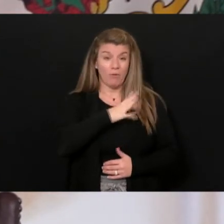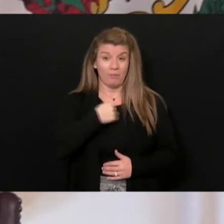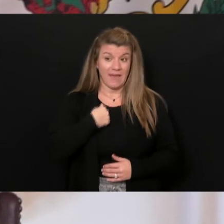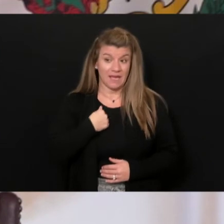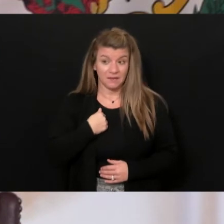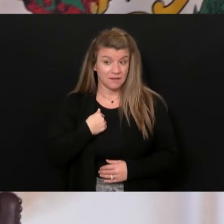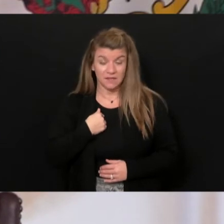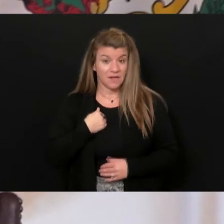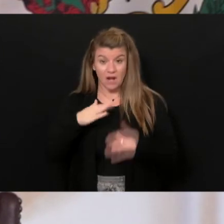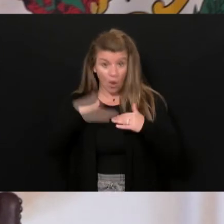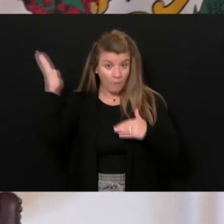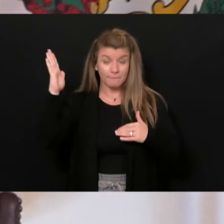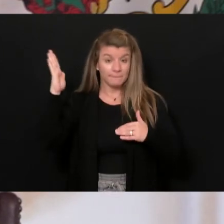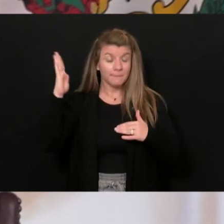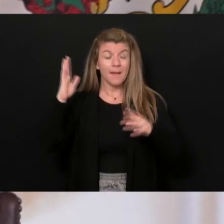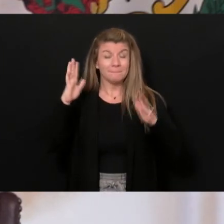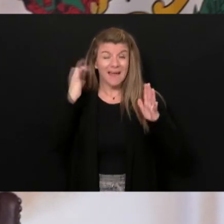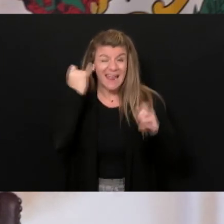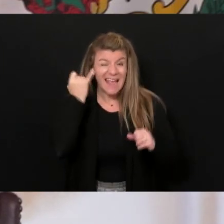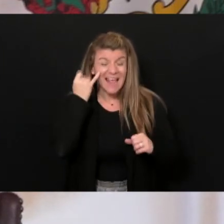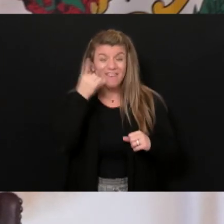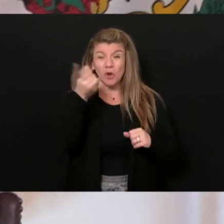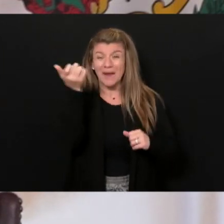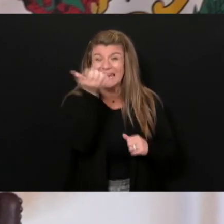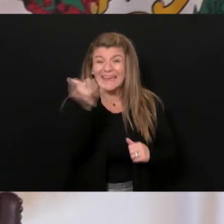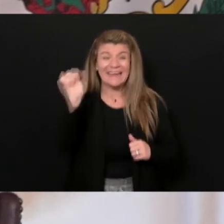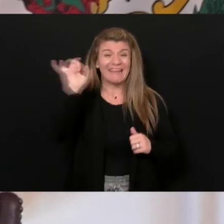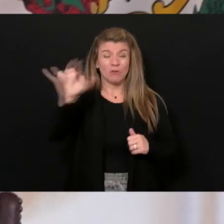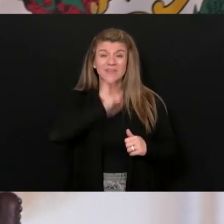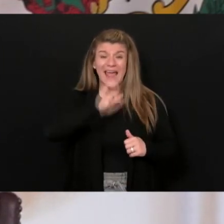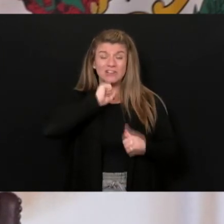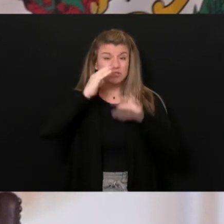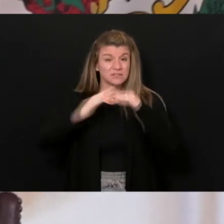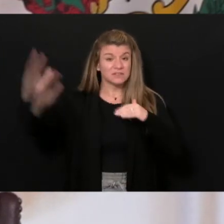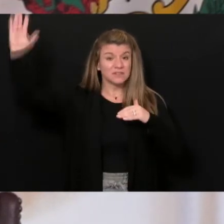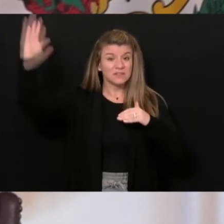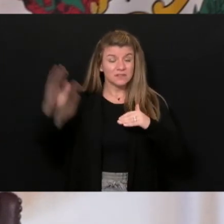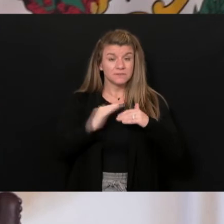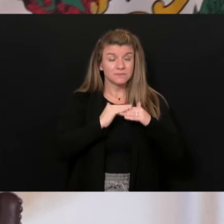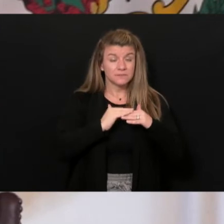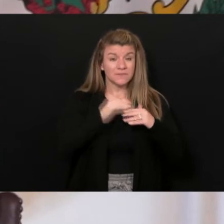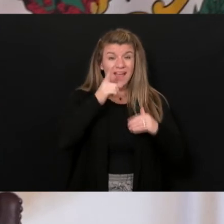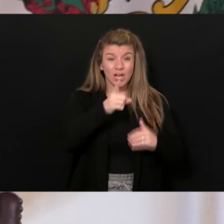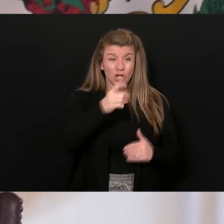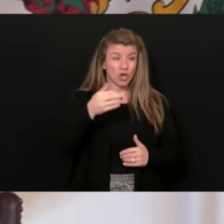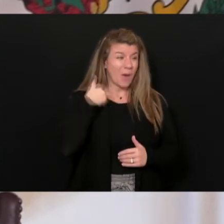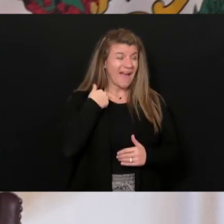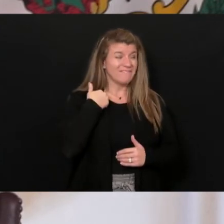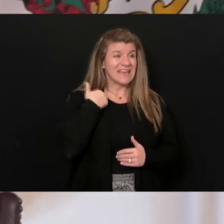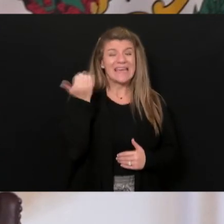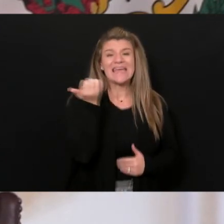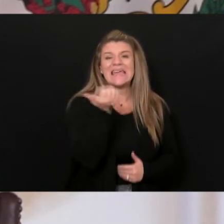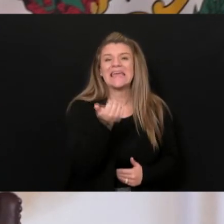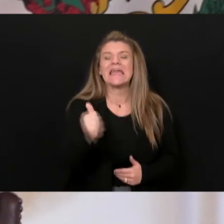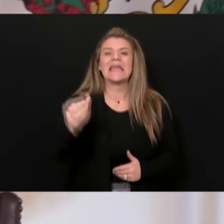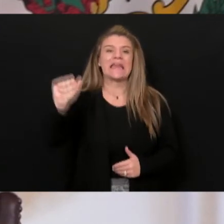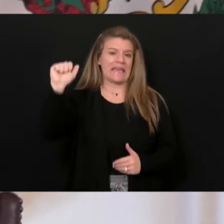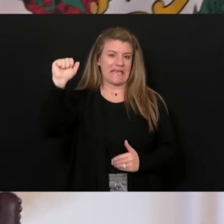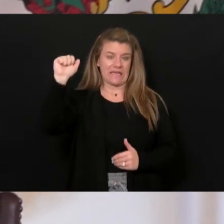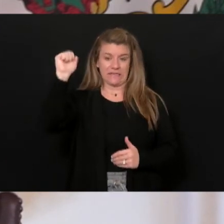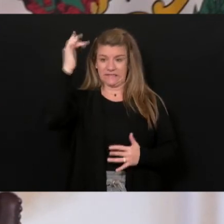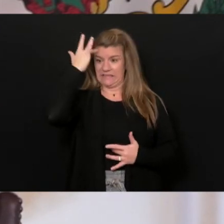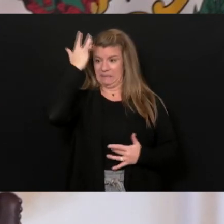me, but if you're any of those ages or older and you have any symptoms, you need